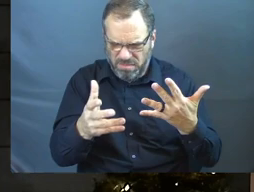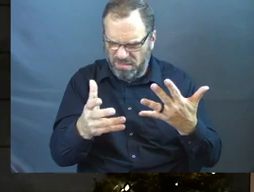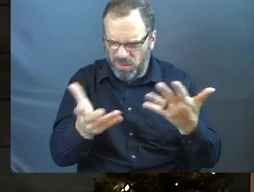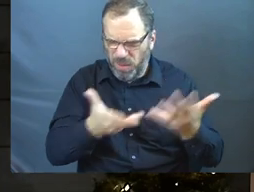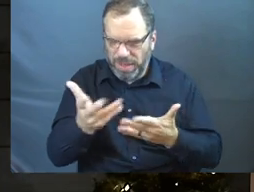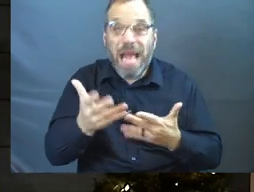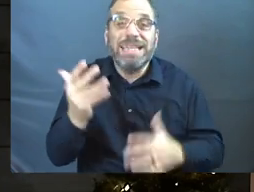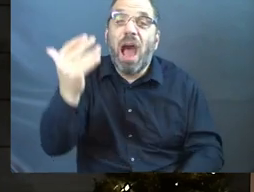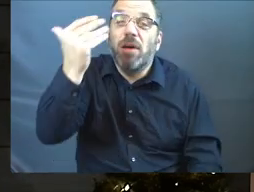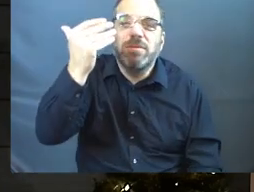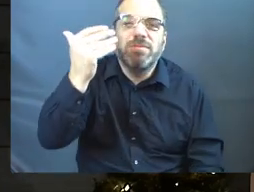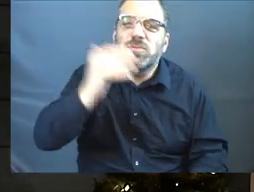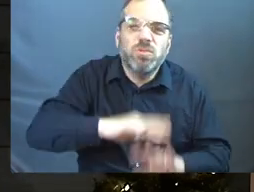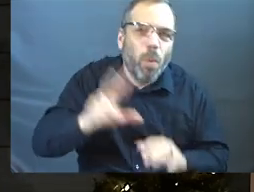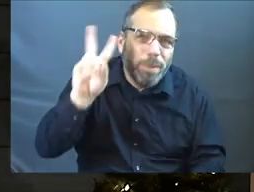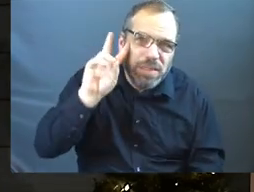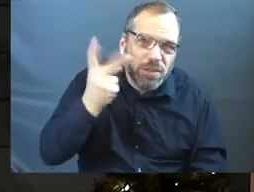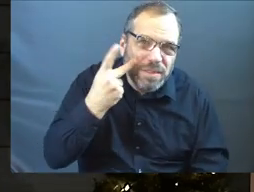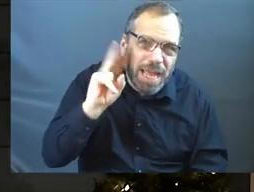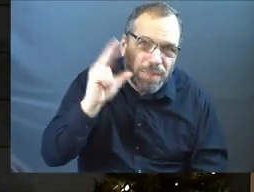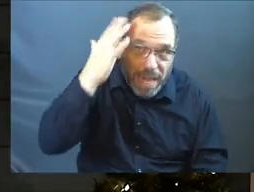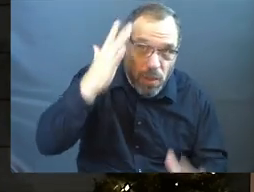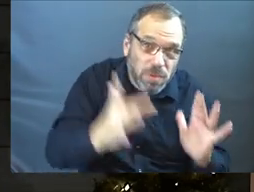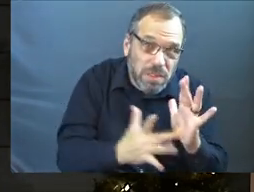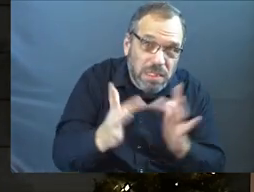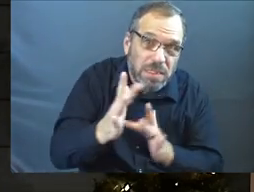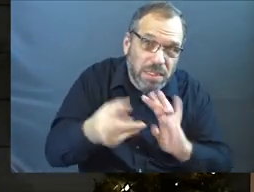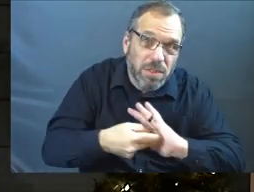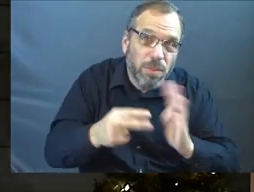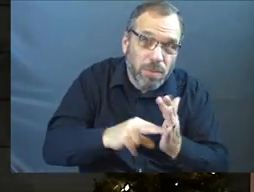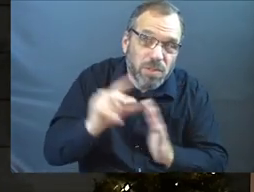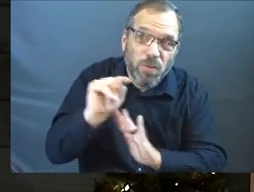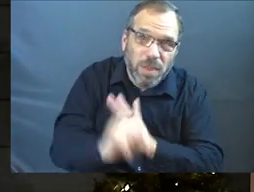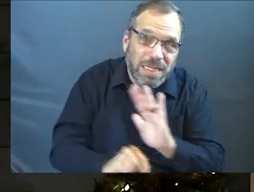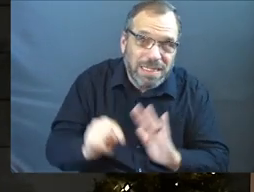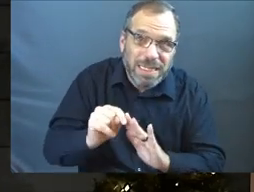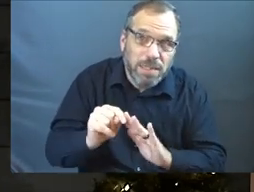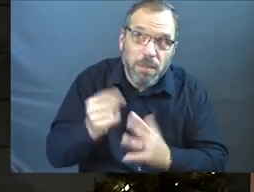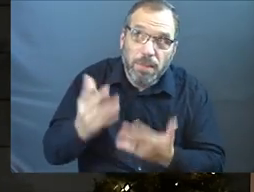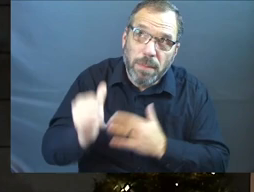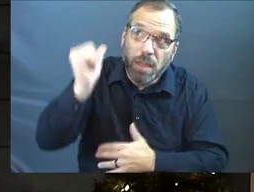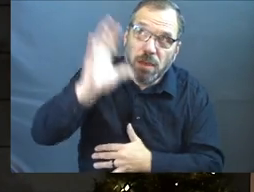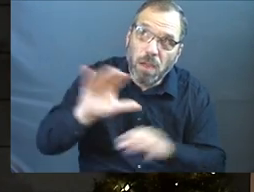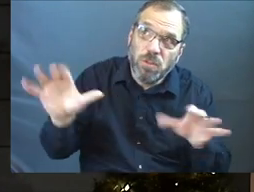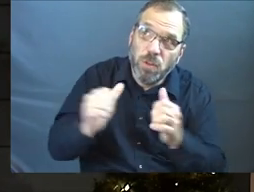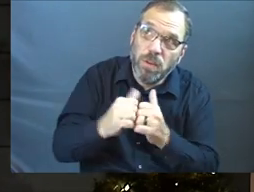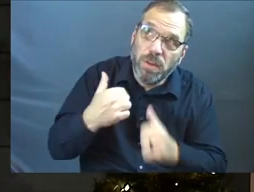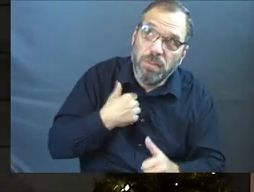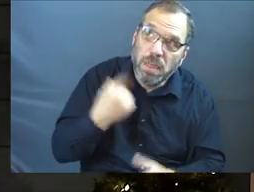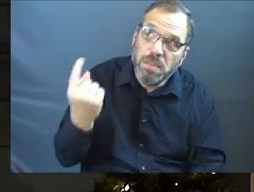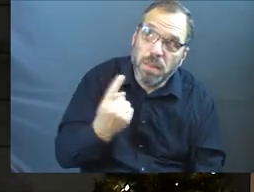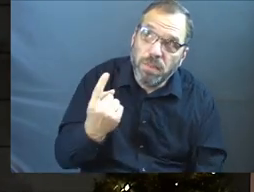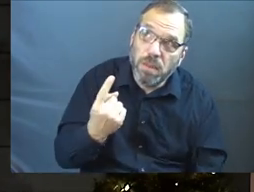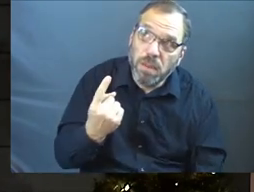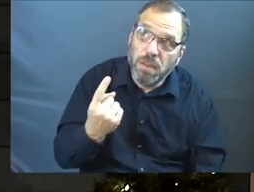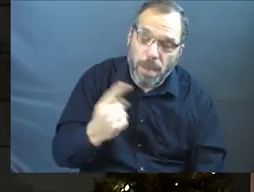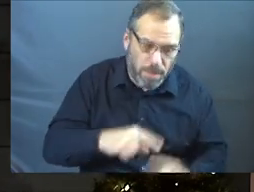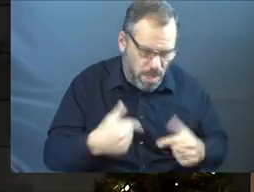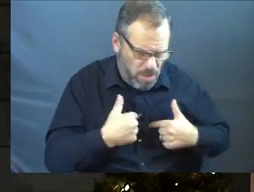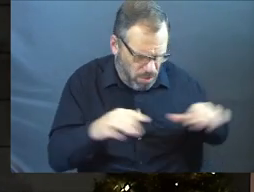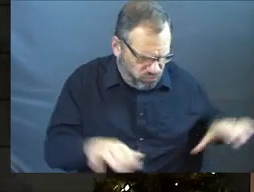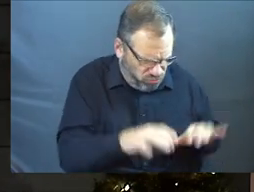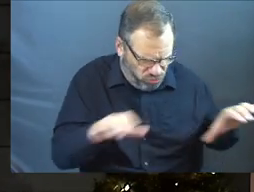wrong. I know Jesus is the reason for the season. But did I miss what God might have been trying to do in the midst of all the other things that I was doing